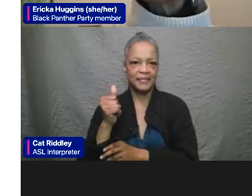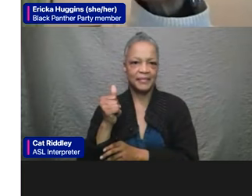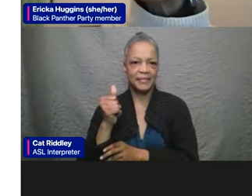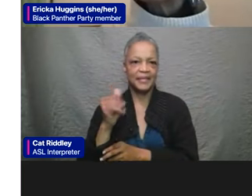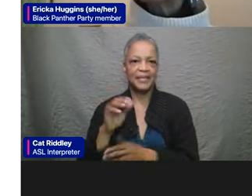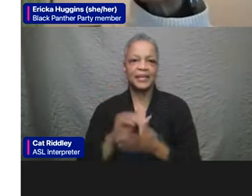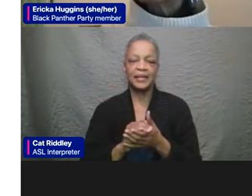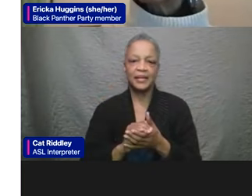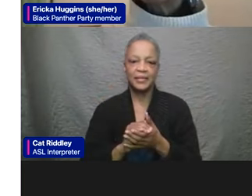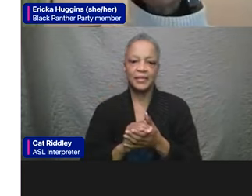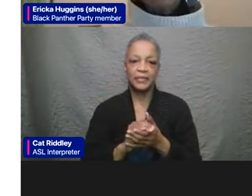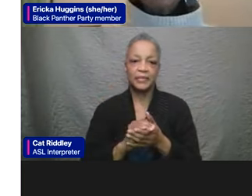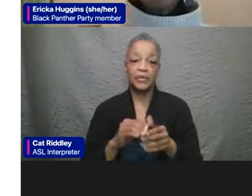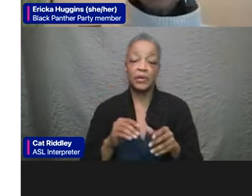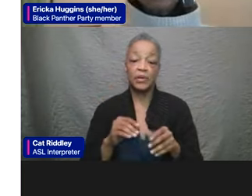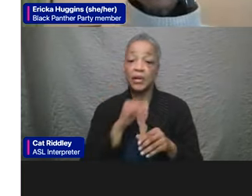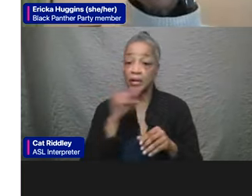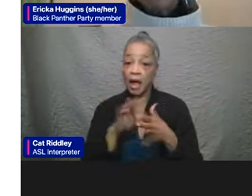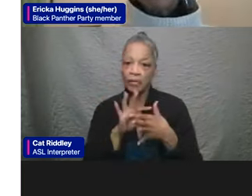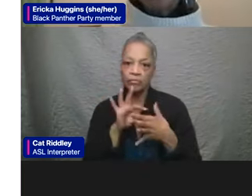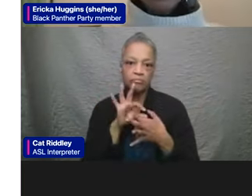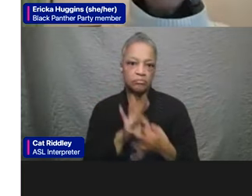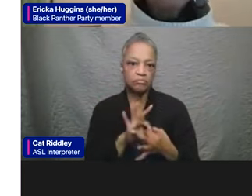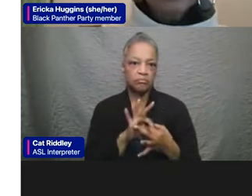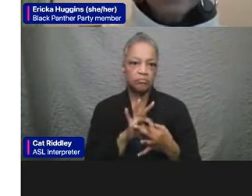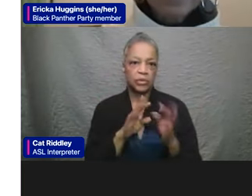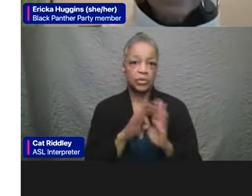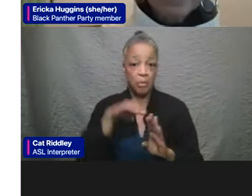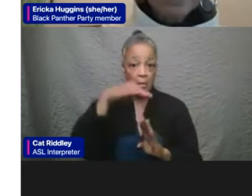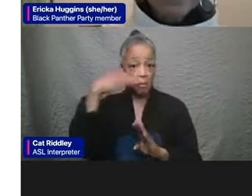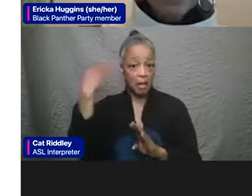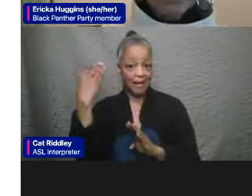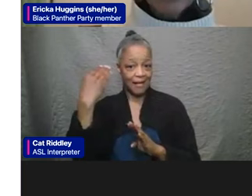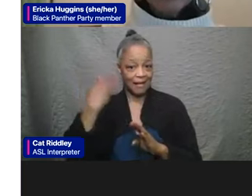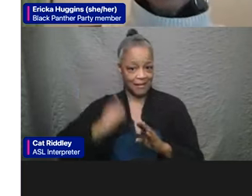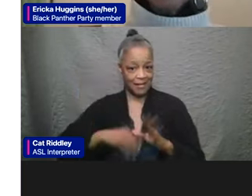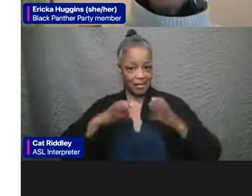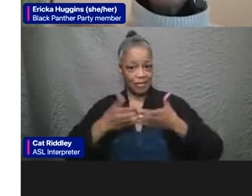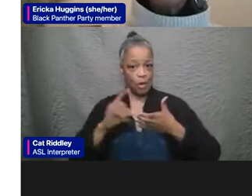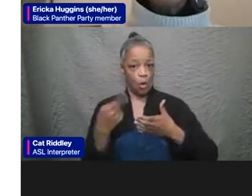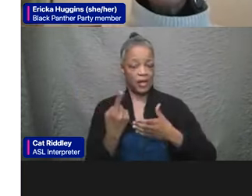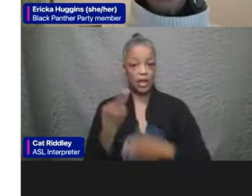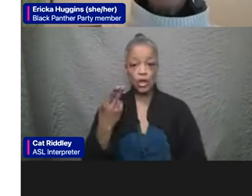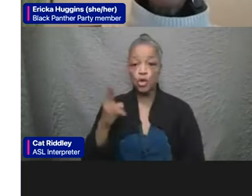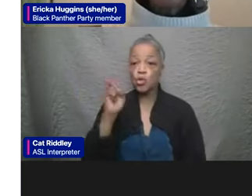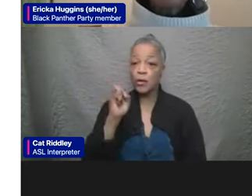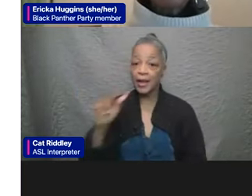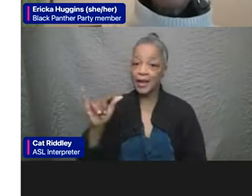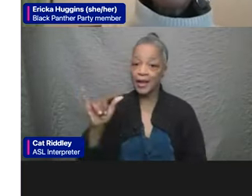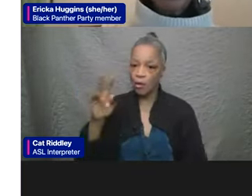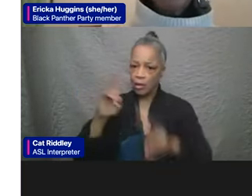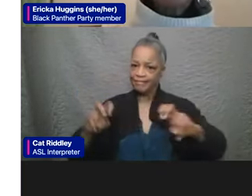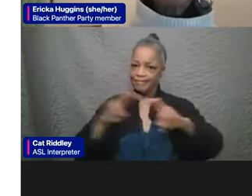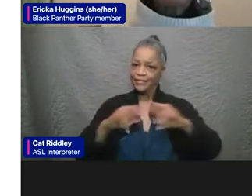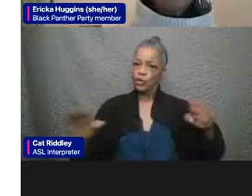especially rooted in being Black. Huey was looking at the entire world